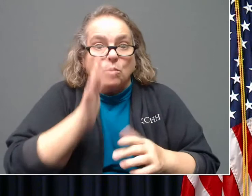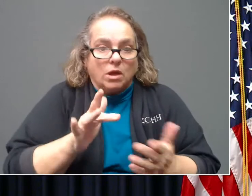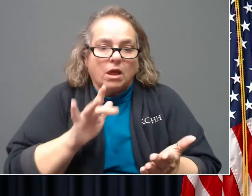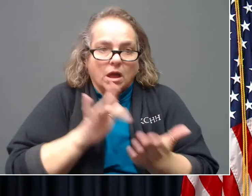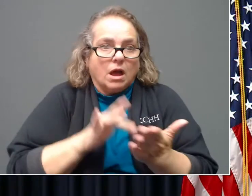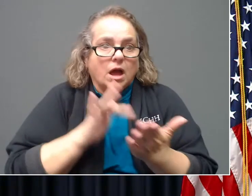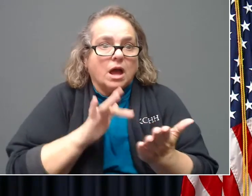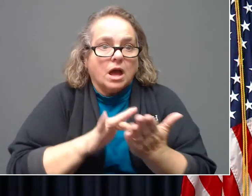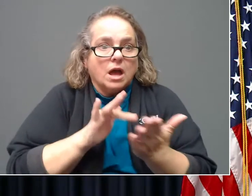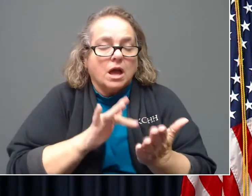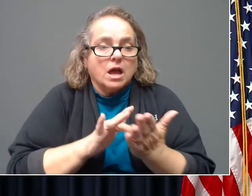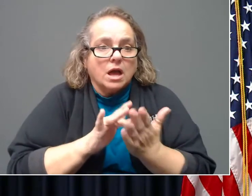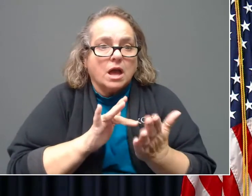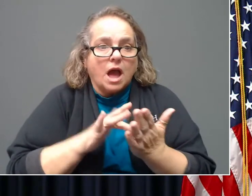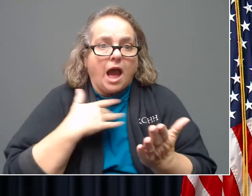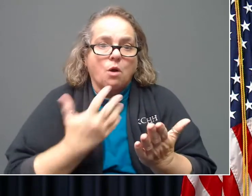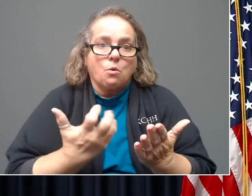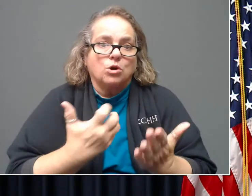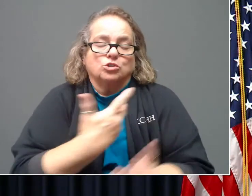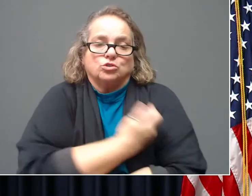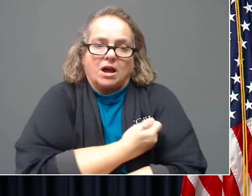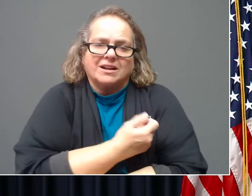thing I'd say is every